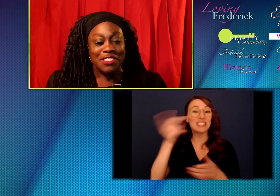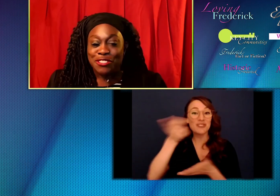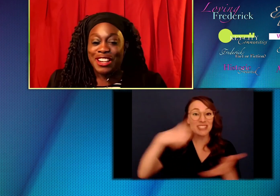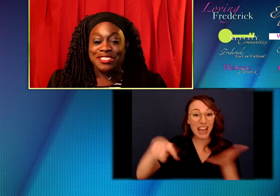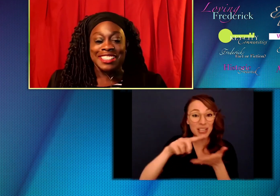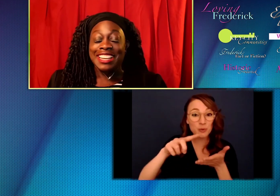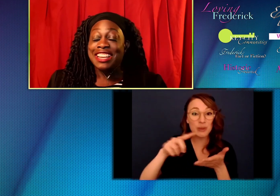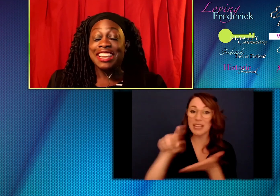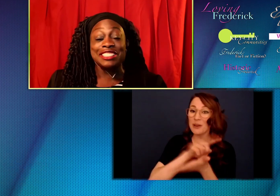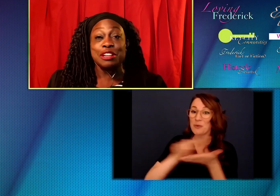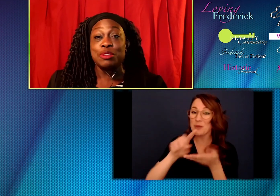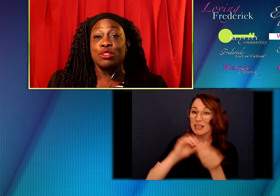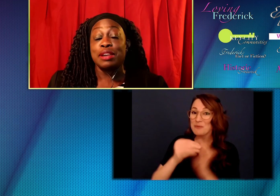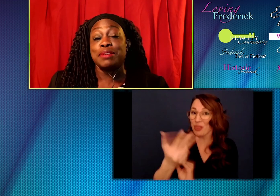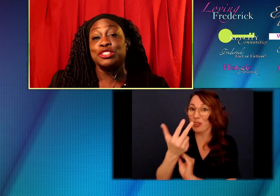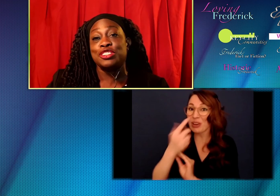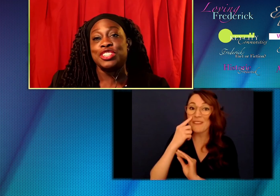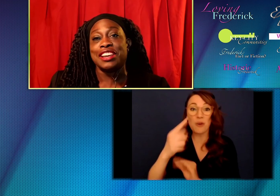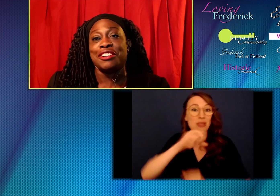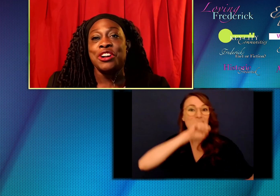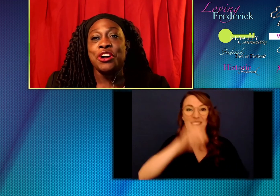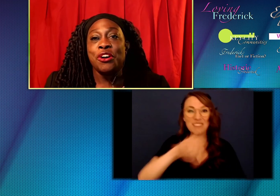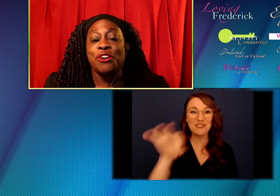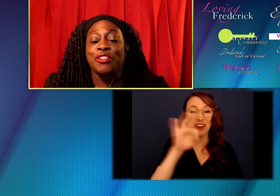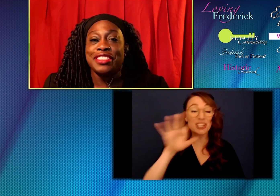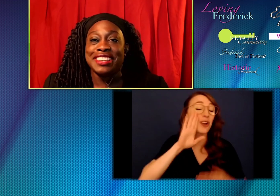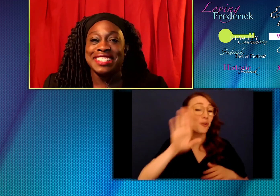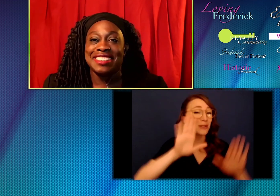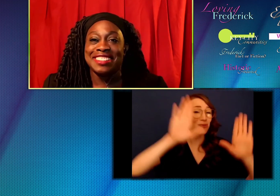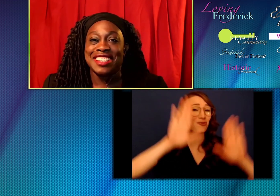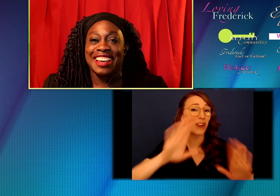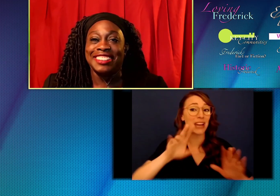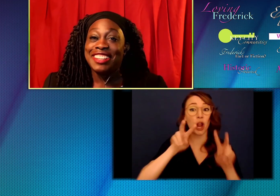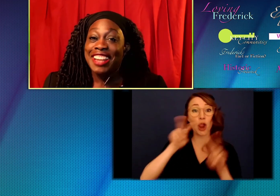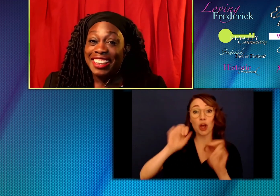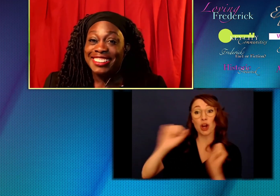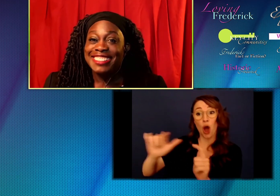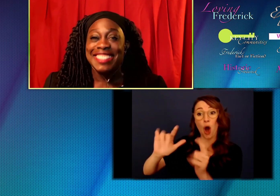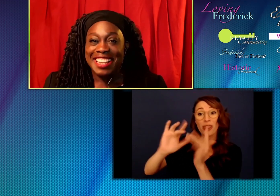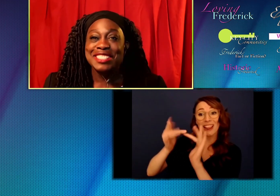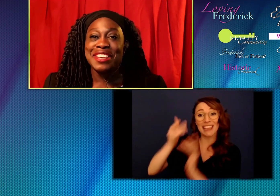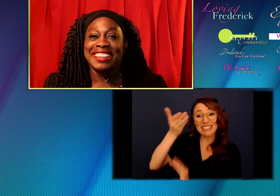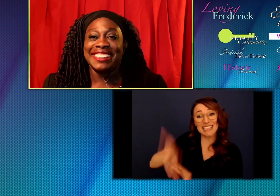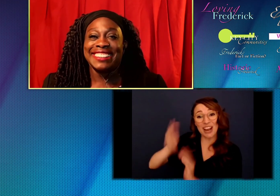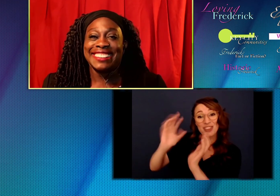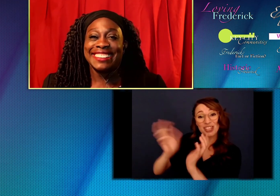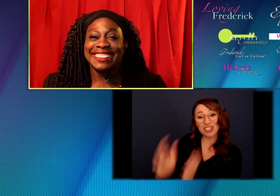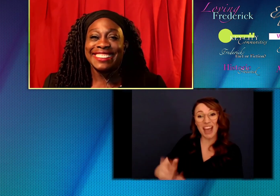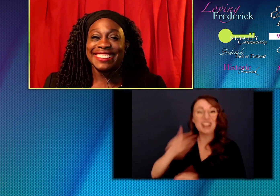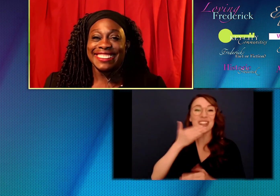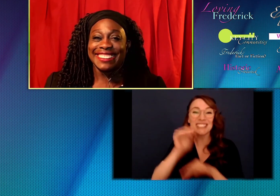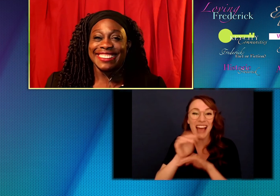Loving Frederick. It's going to be great. Make sure you check out all the links in the chat. Good night. See you next week.